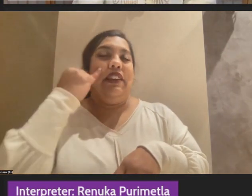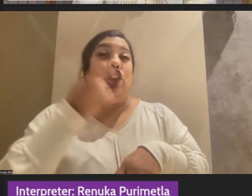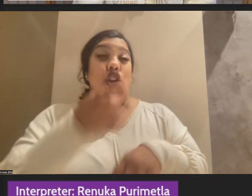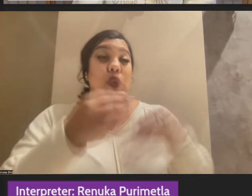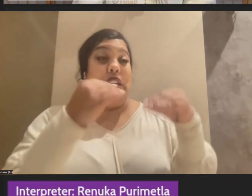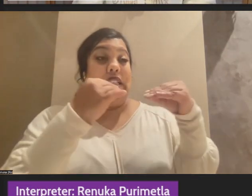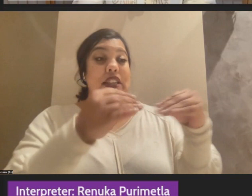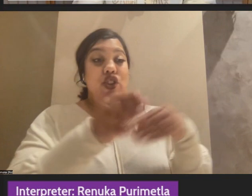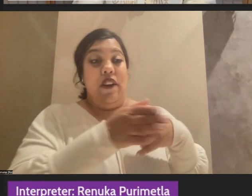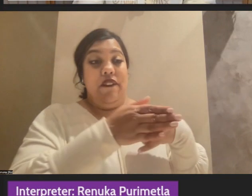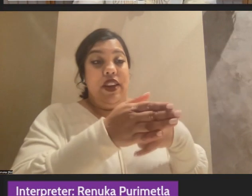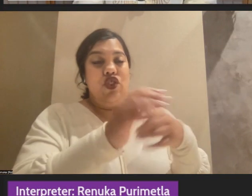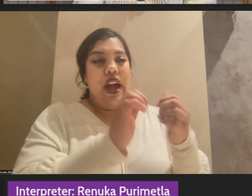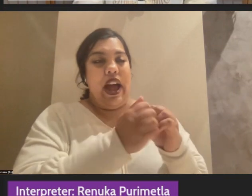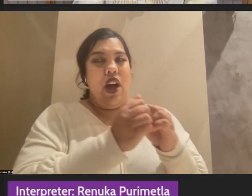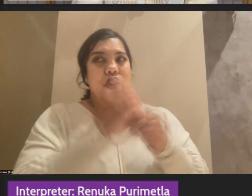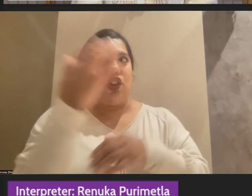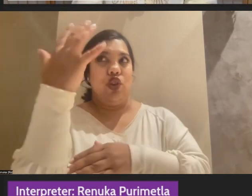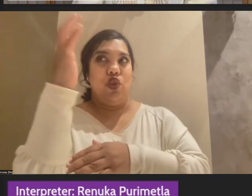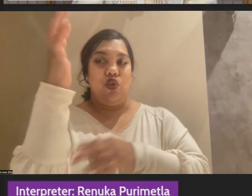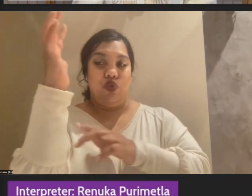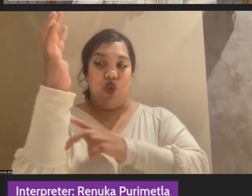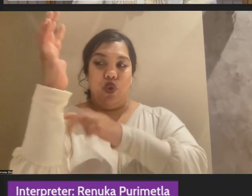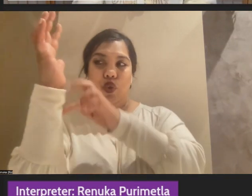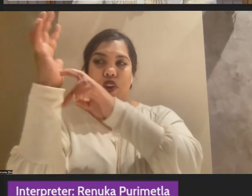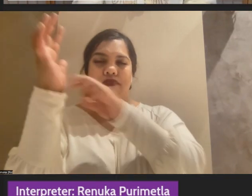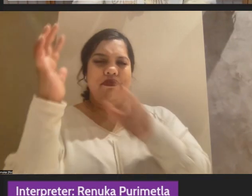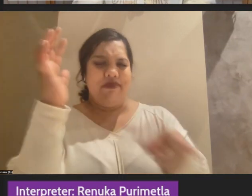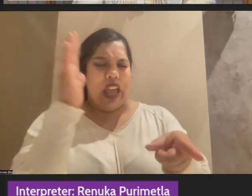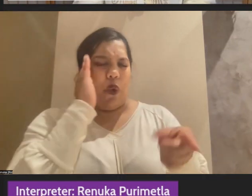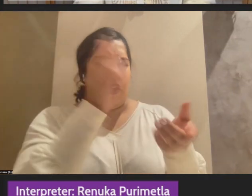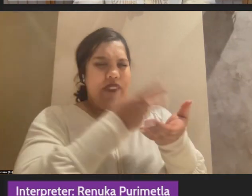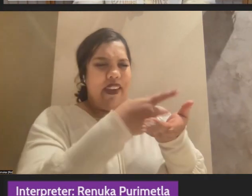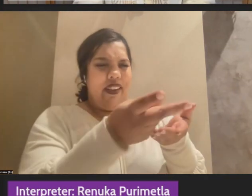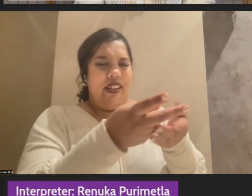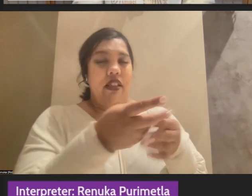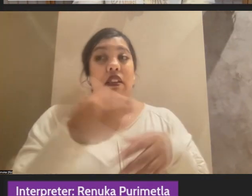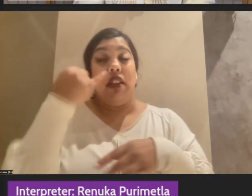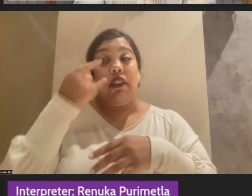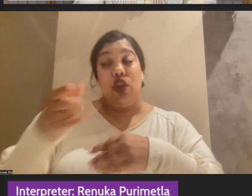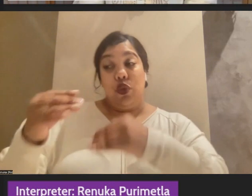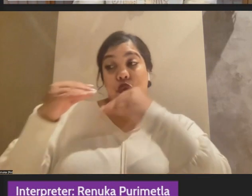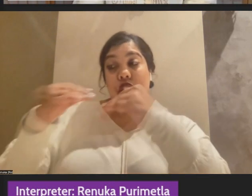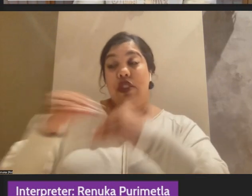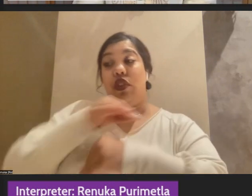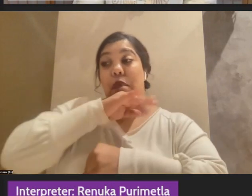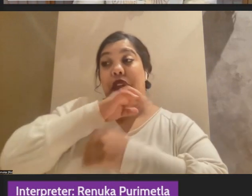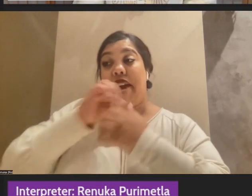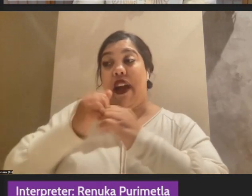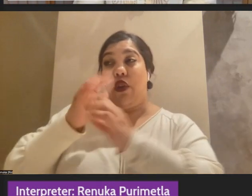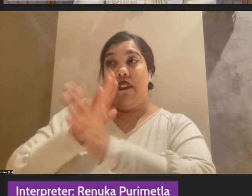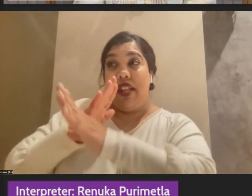fish will always fail. For as long as you are trying to teach a pig to fly, it will